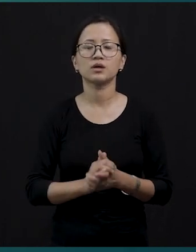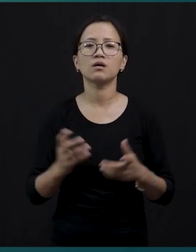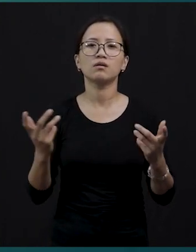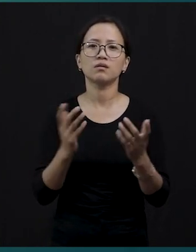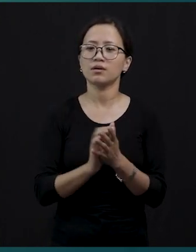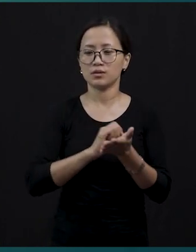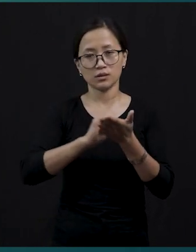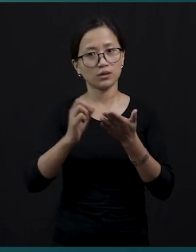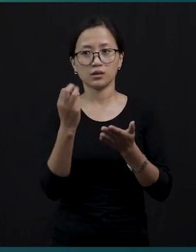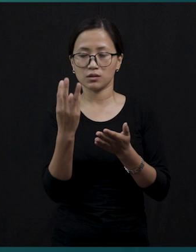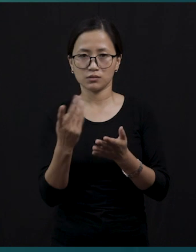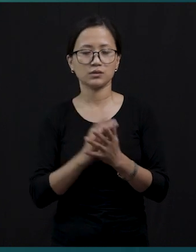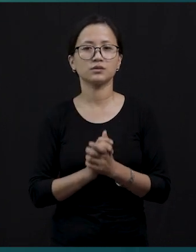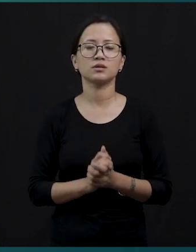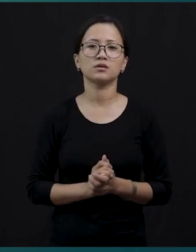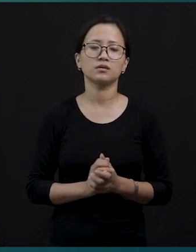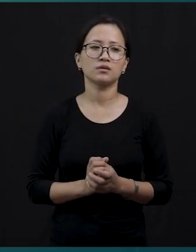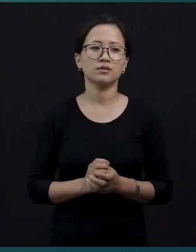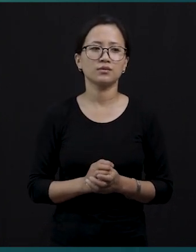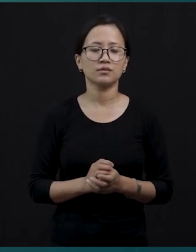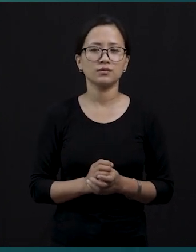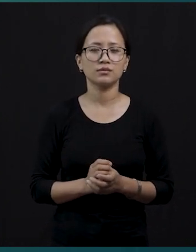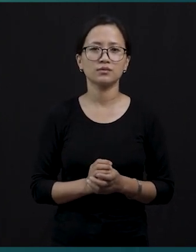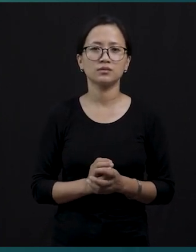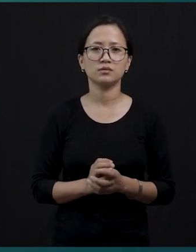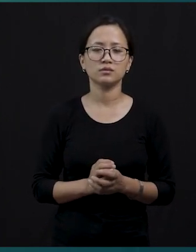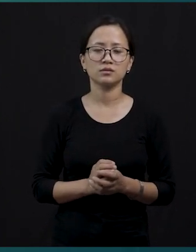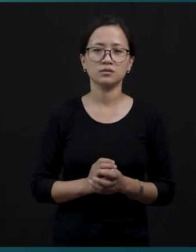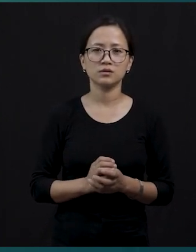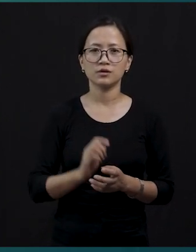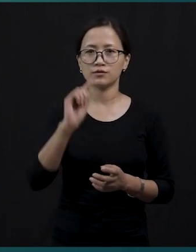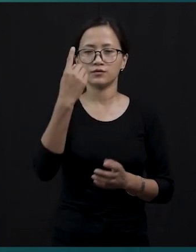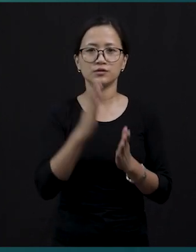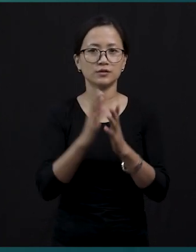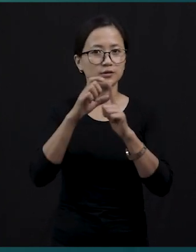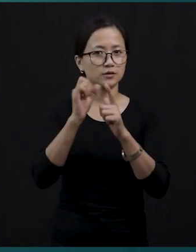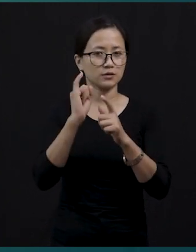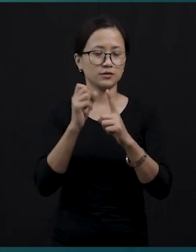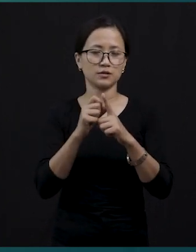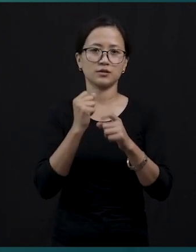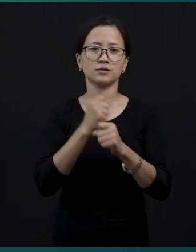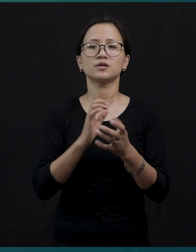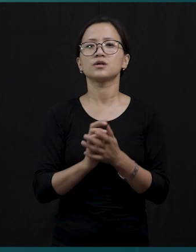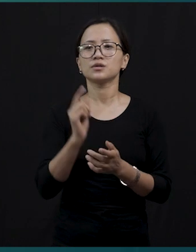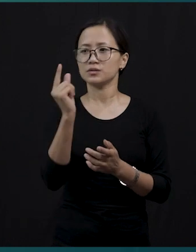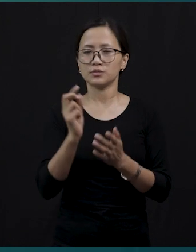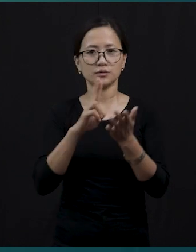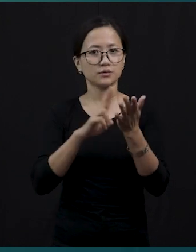25,361? You can count it from the first digit, that is unit,